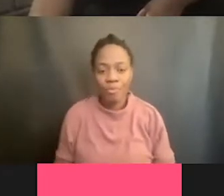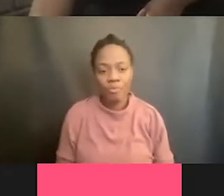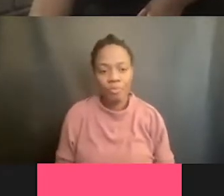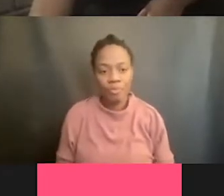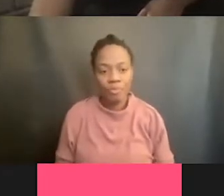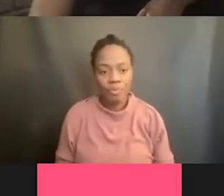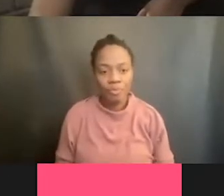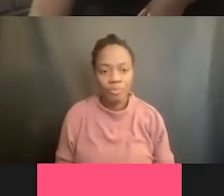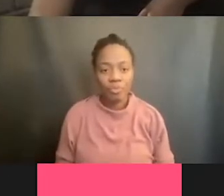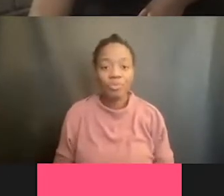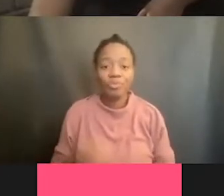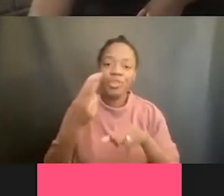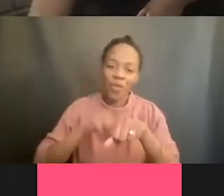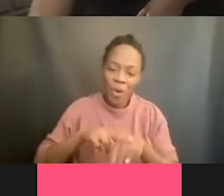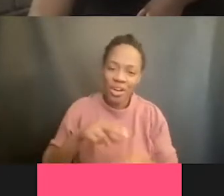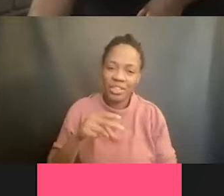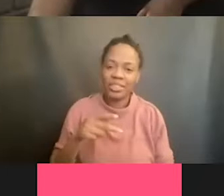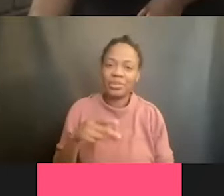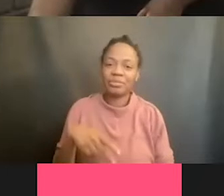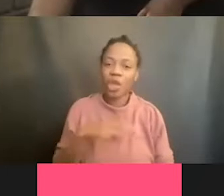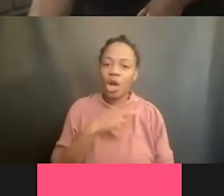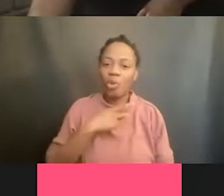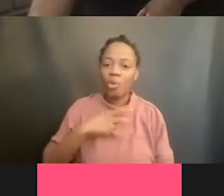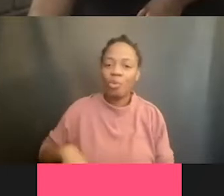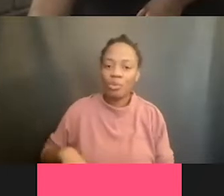Of course, Prince Royce.